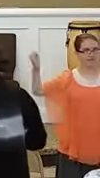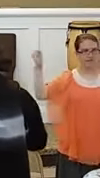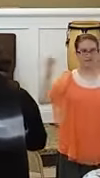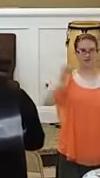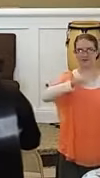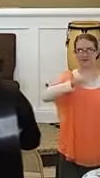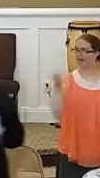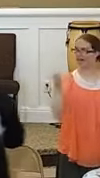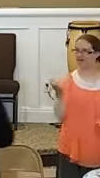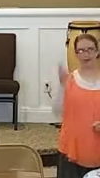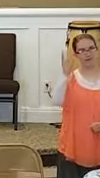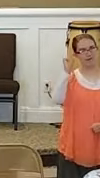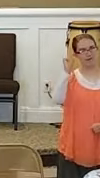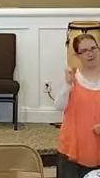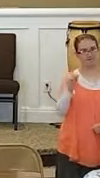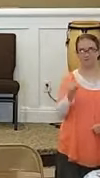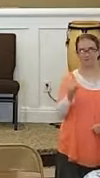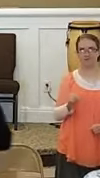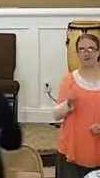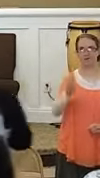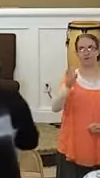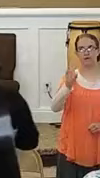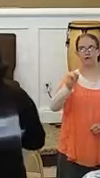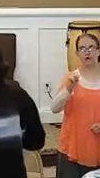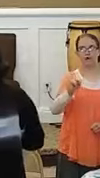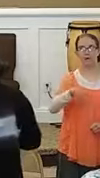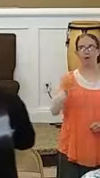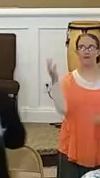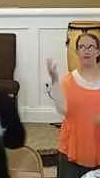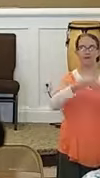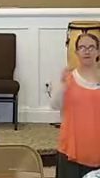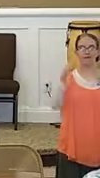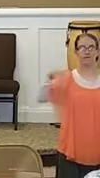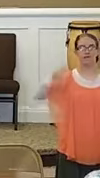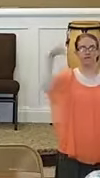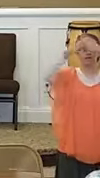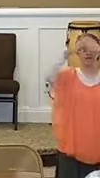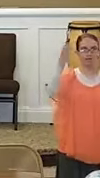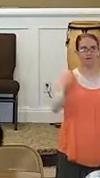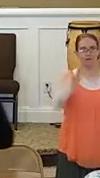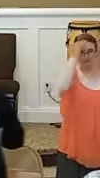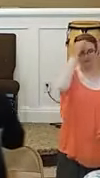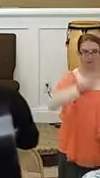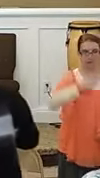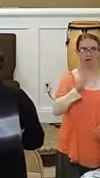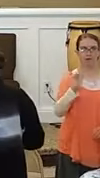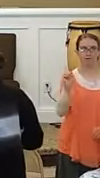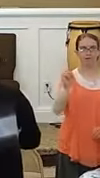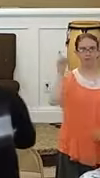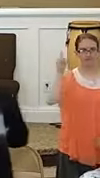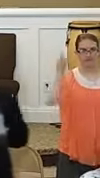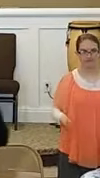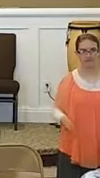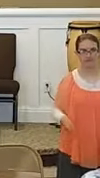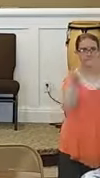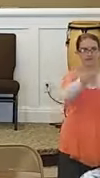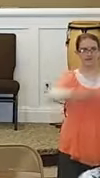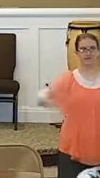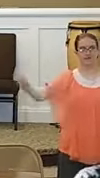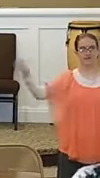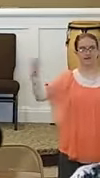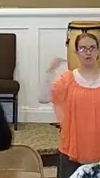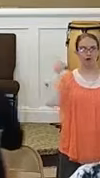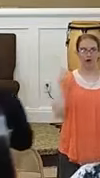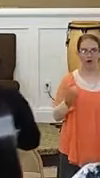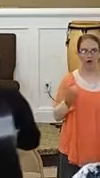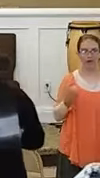in any other, for there is none other name under heaven given among men whereby we must be saved. You've